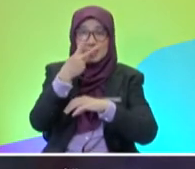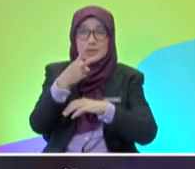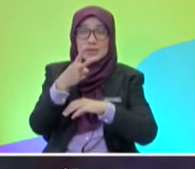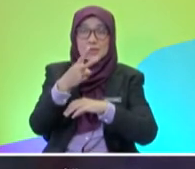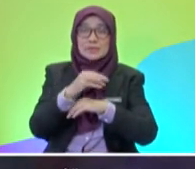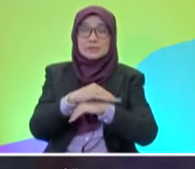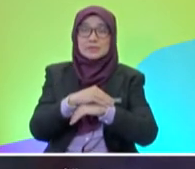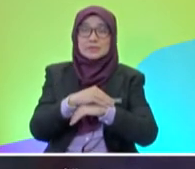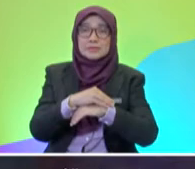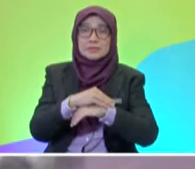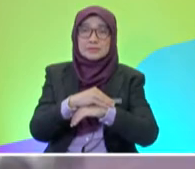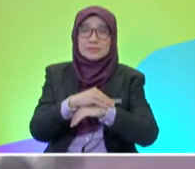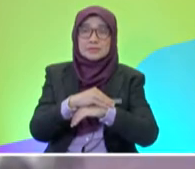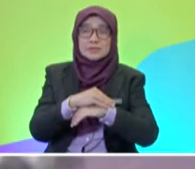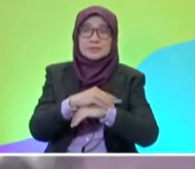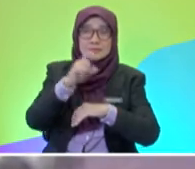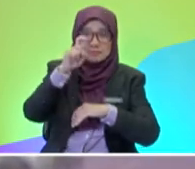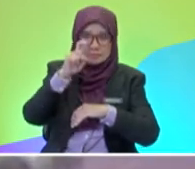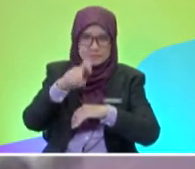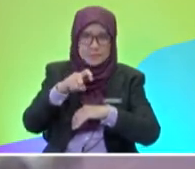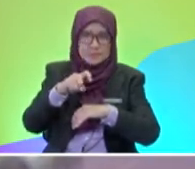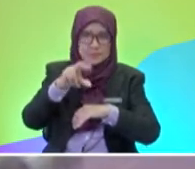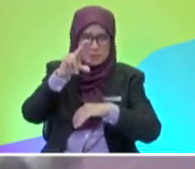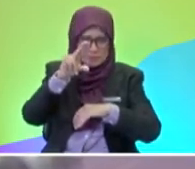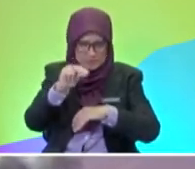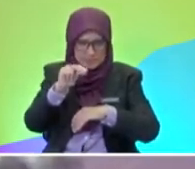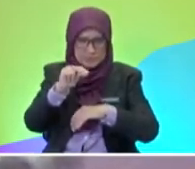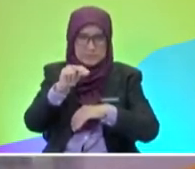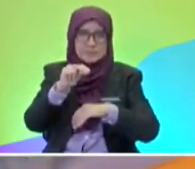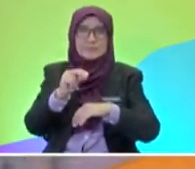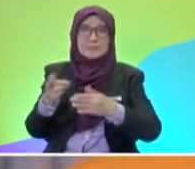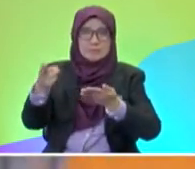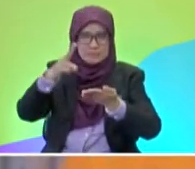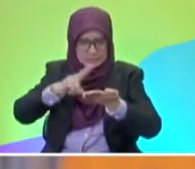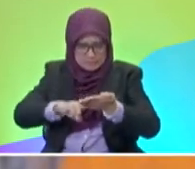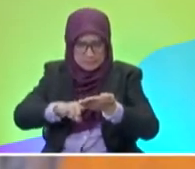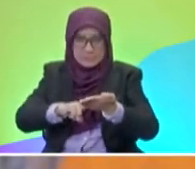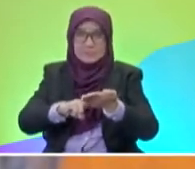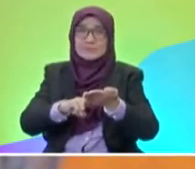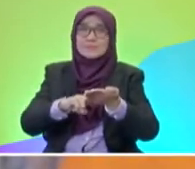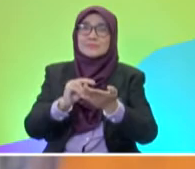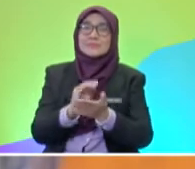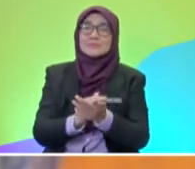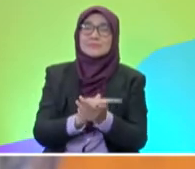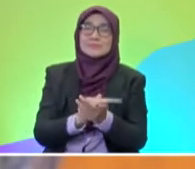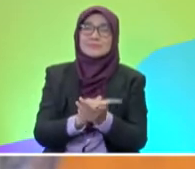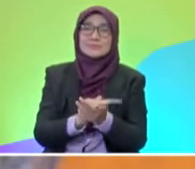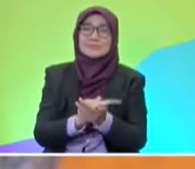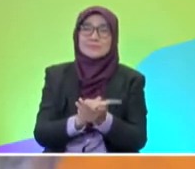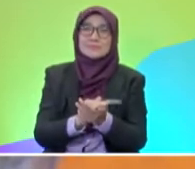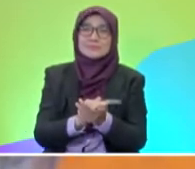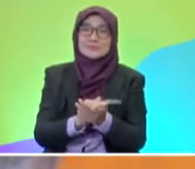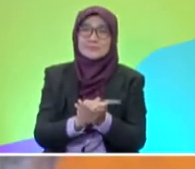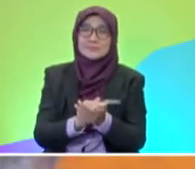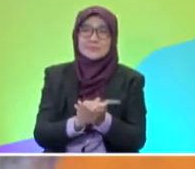And this should stick very well. Okay, next. I'm putting a bit more, Teacher Rahma, so that our caterpillar is